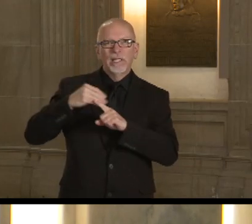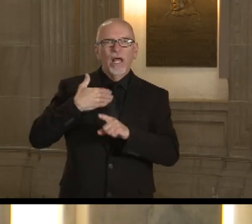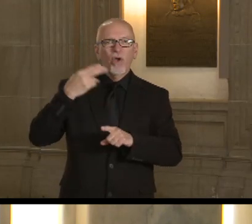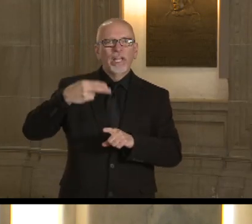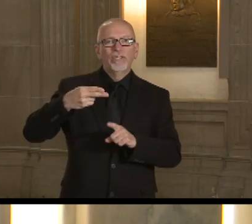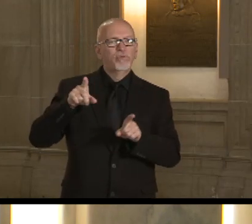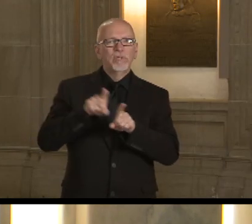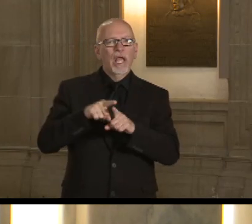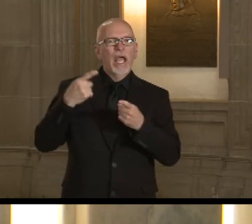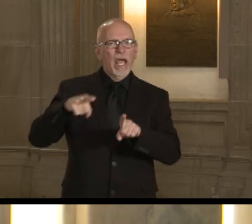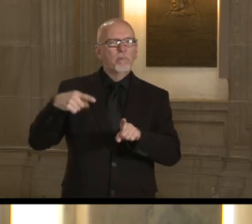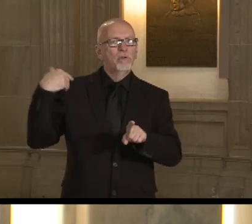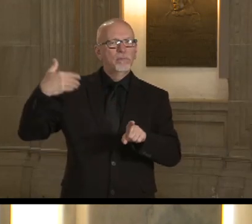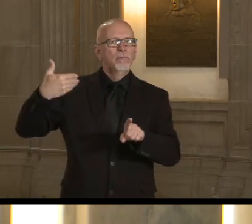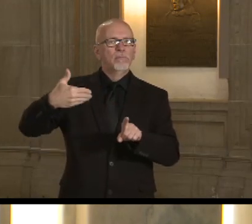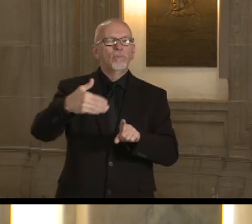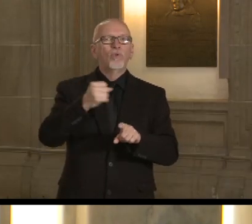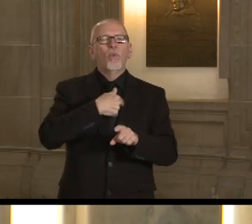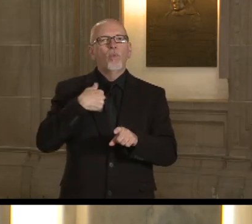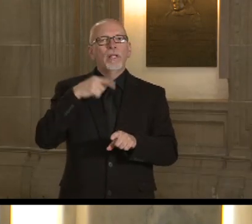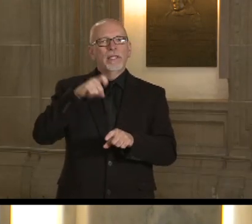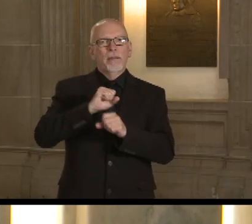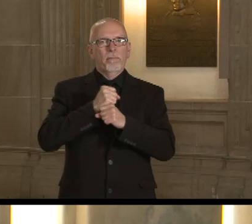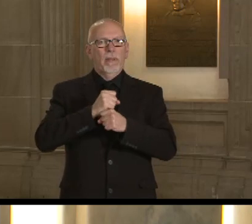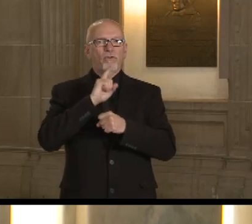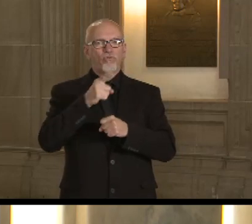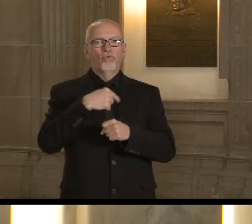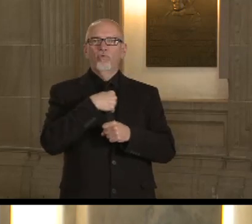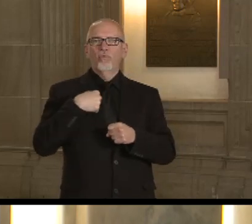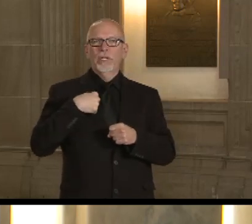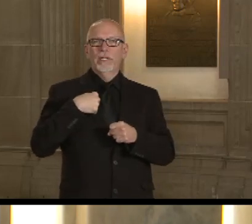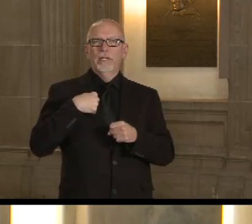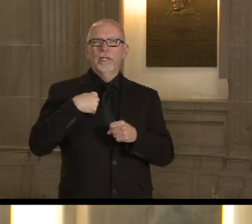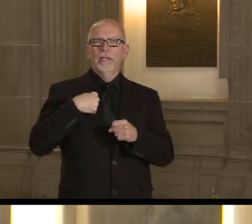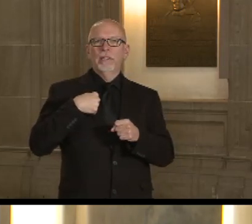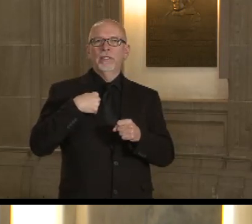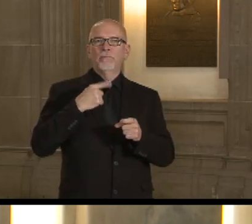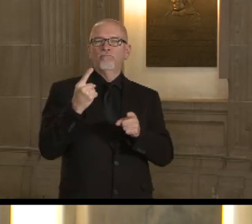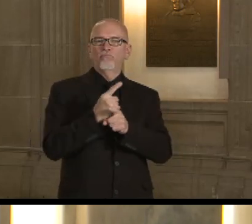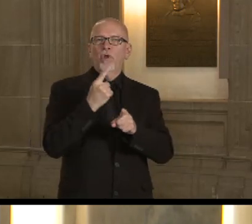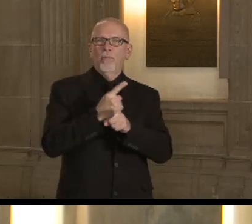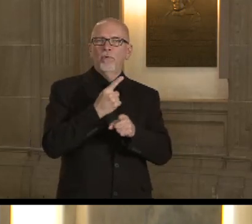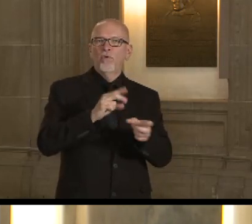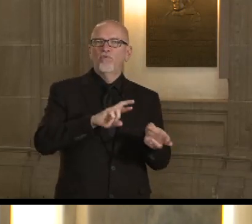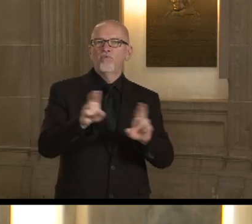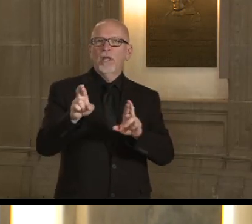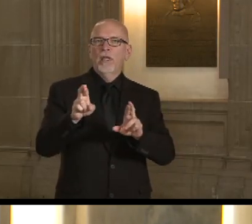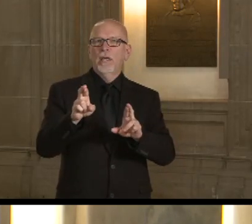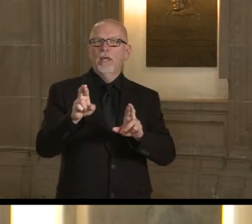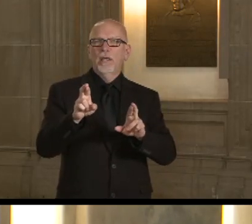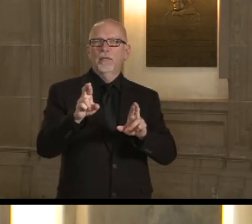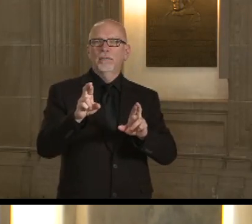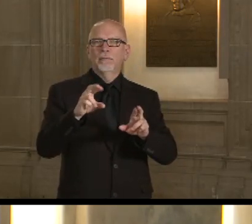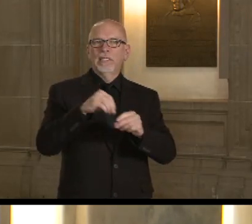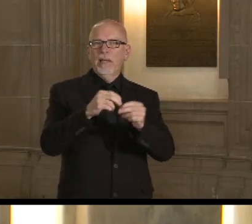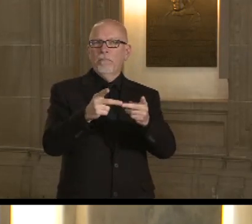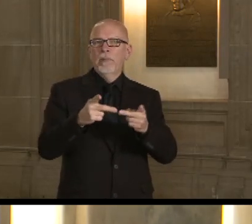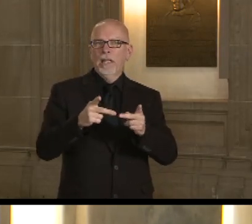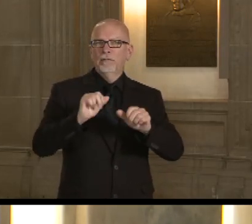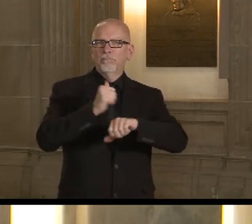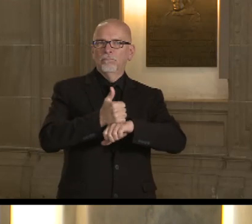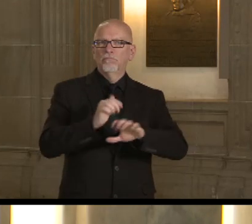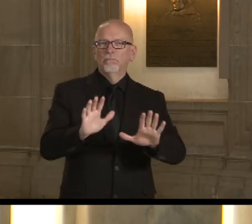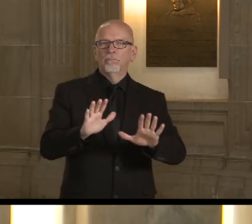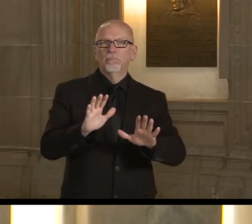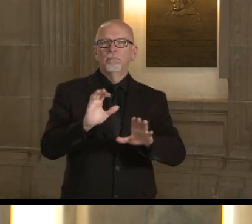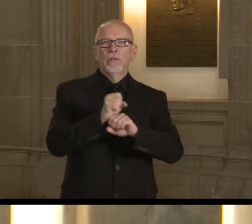history. And so we need to make sure that we are properly staged and positioned